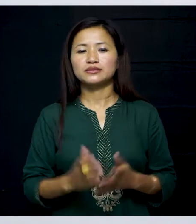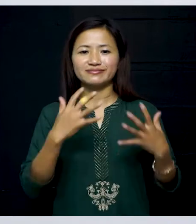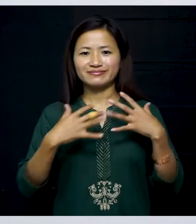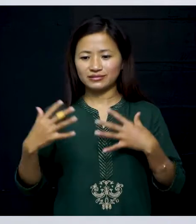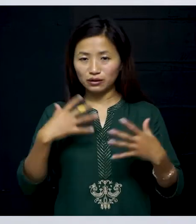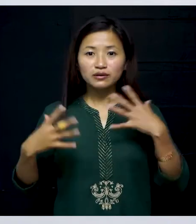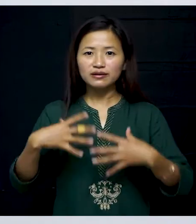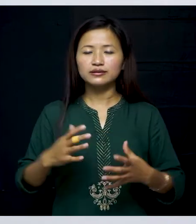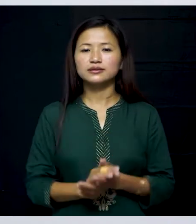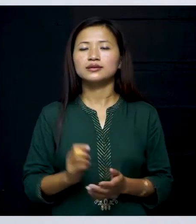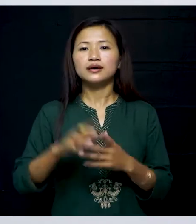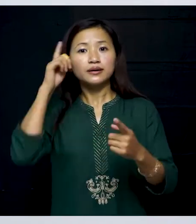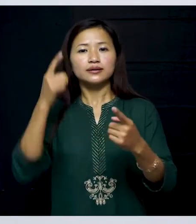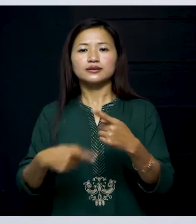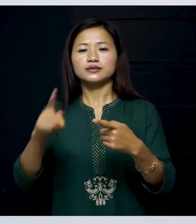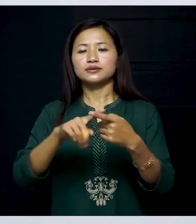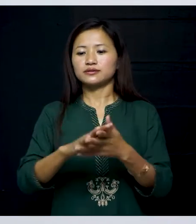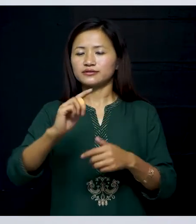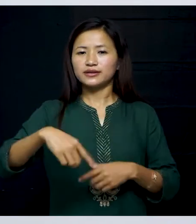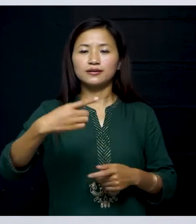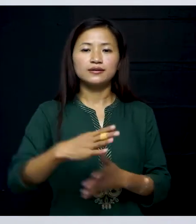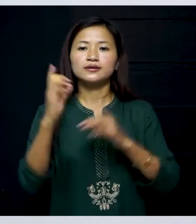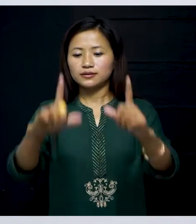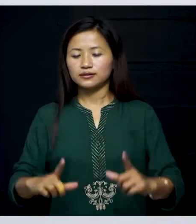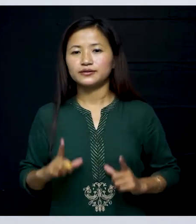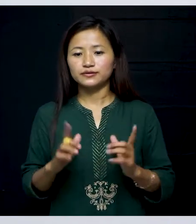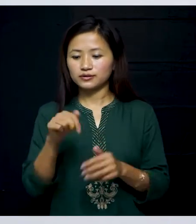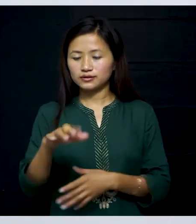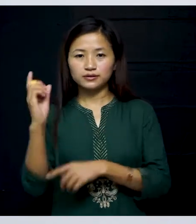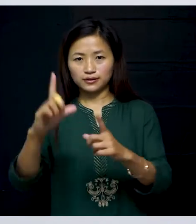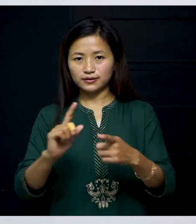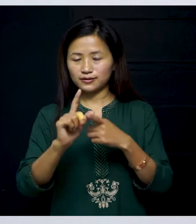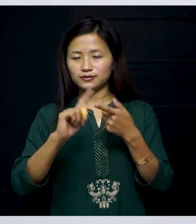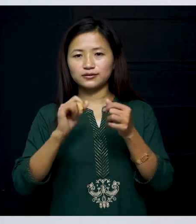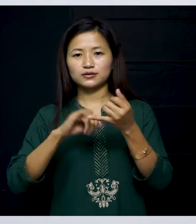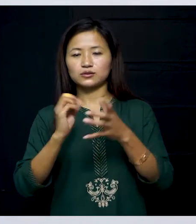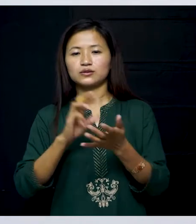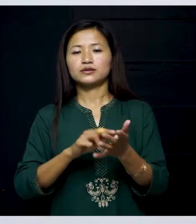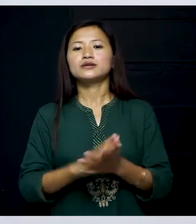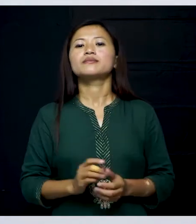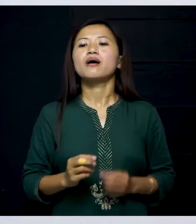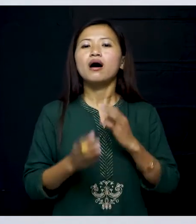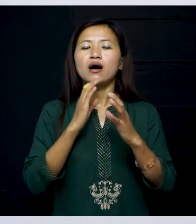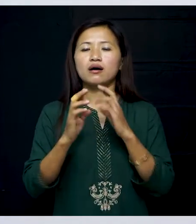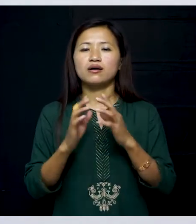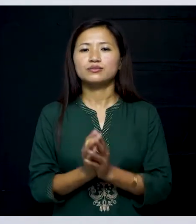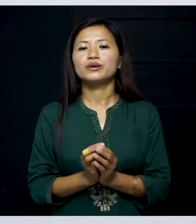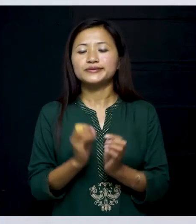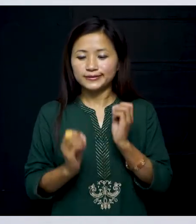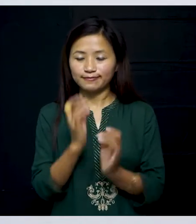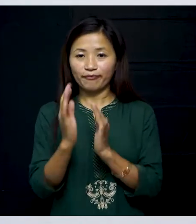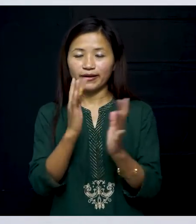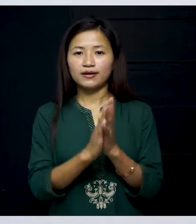we experience in our daily lives, and in this lesson we are going to discuss about fire, which is a